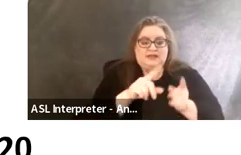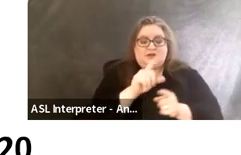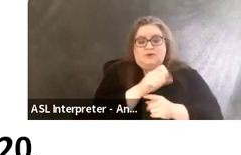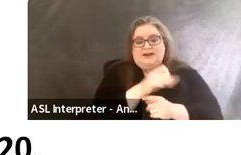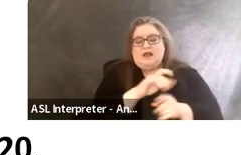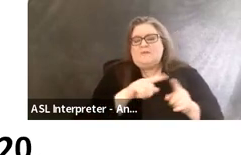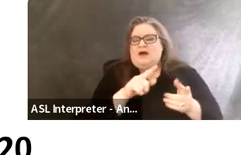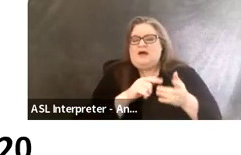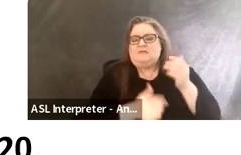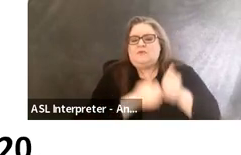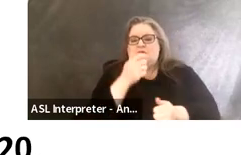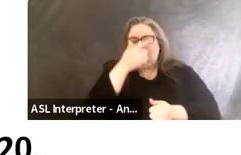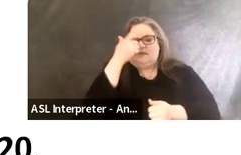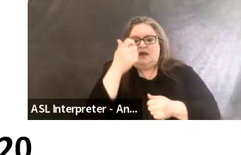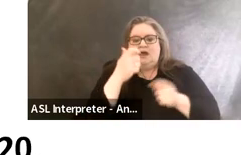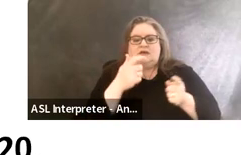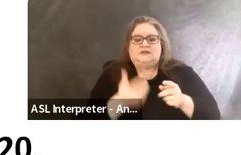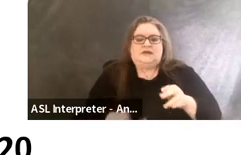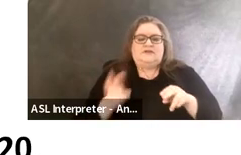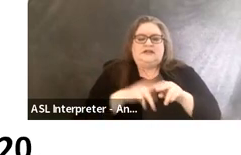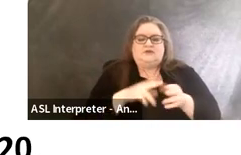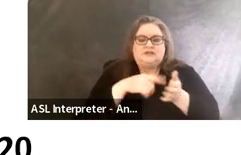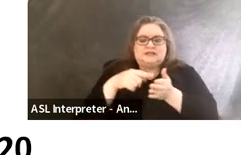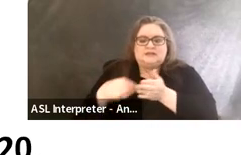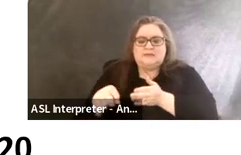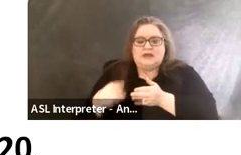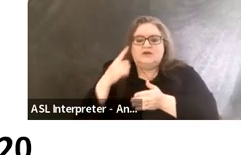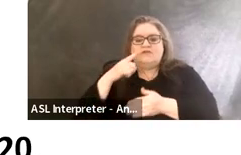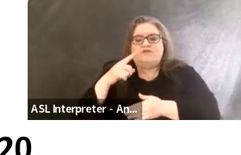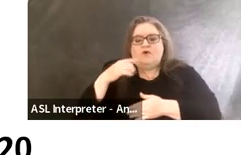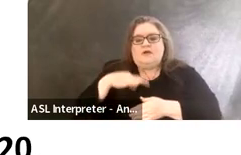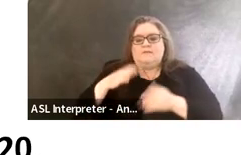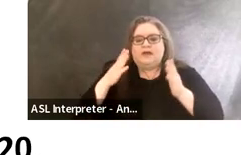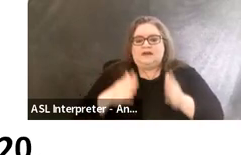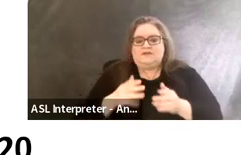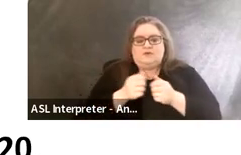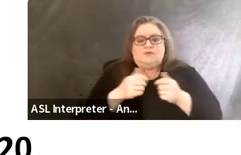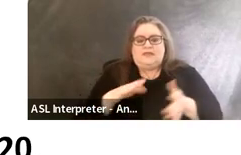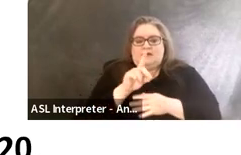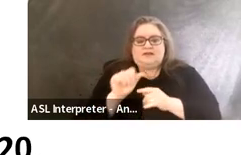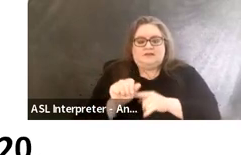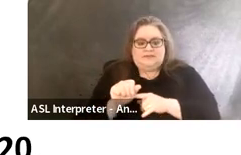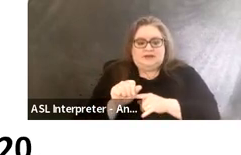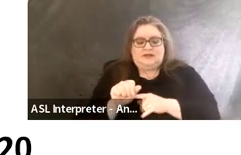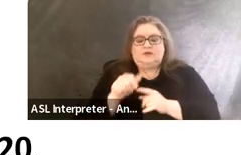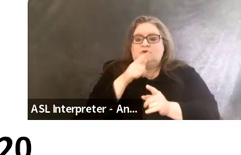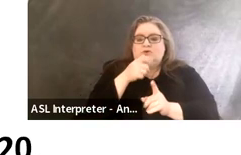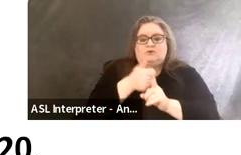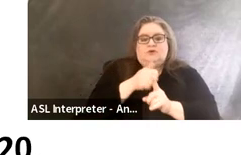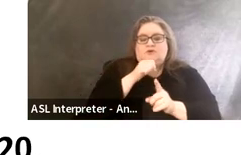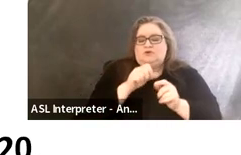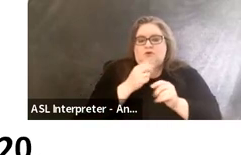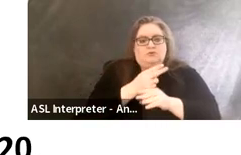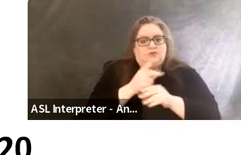that was largely due to an increase in spending on beneficiaries without disabilities who do not use